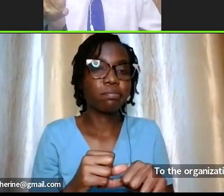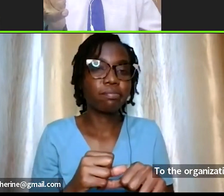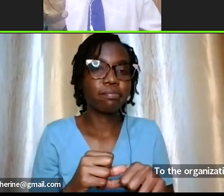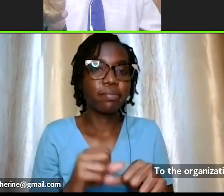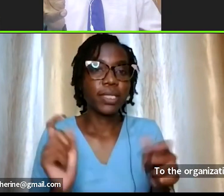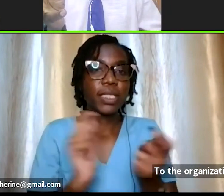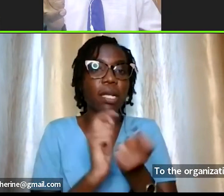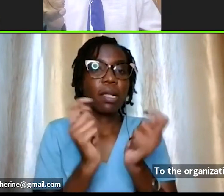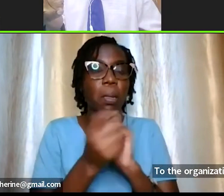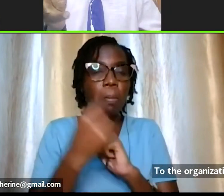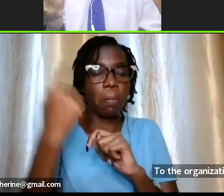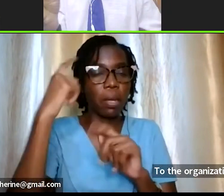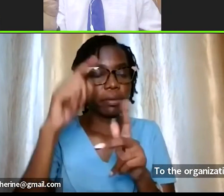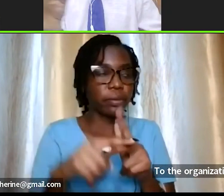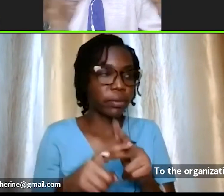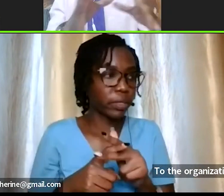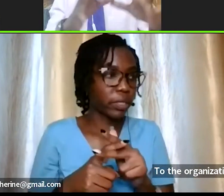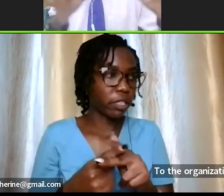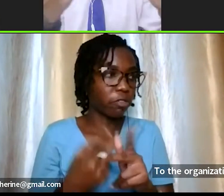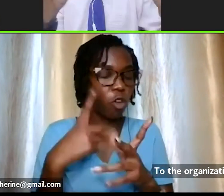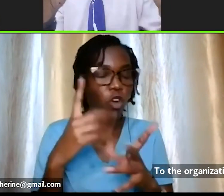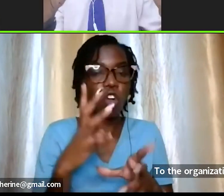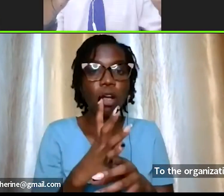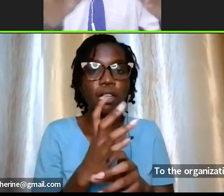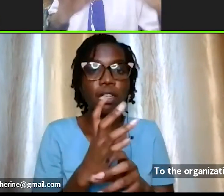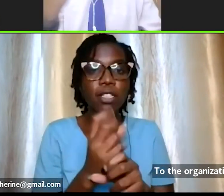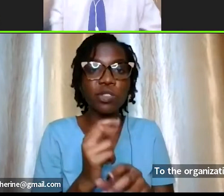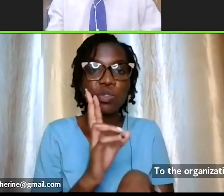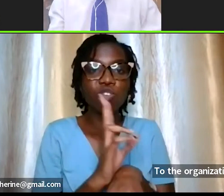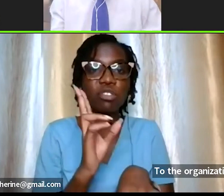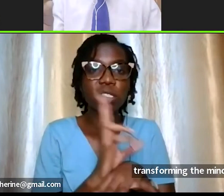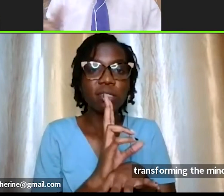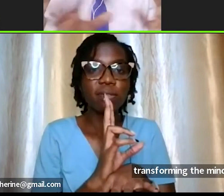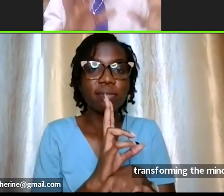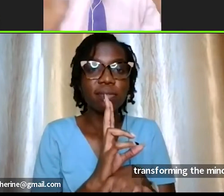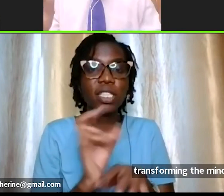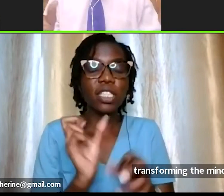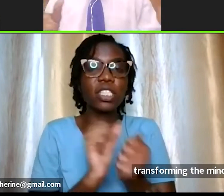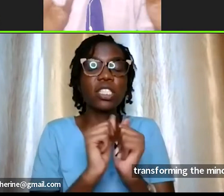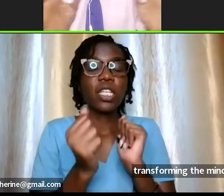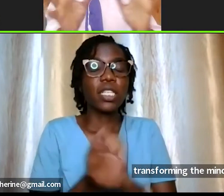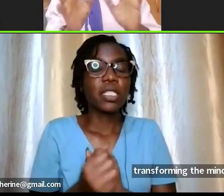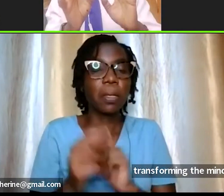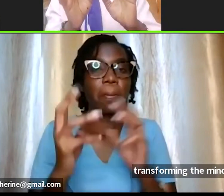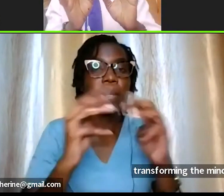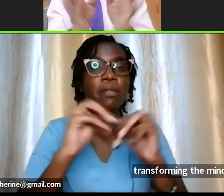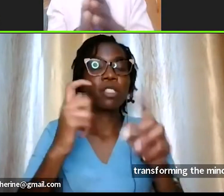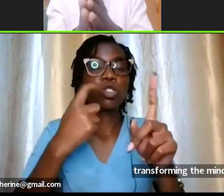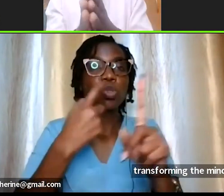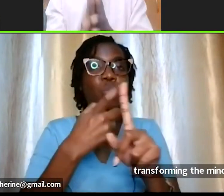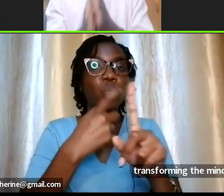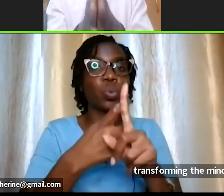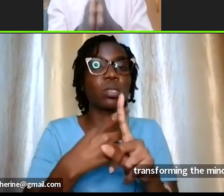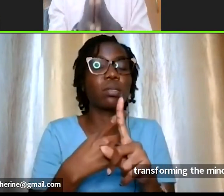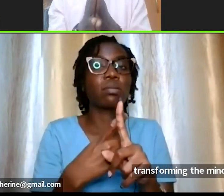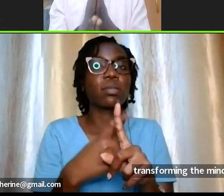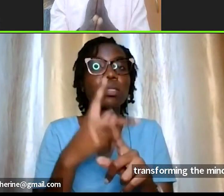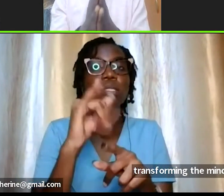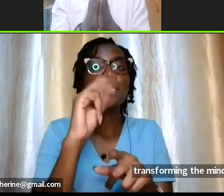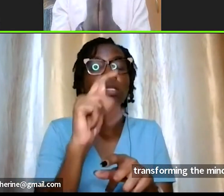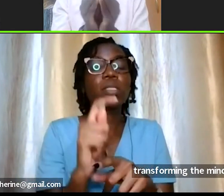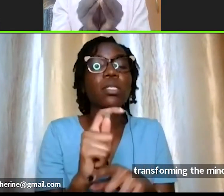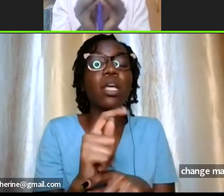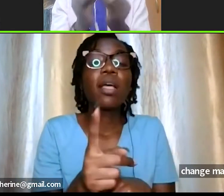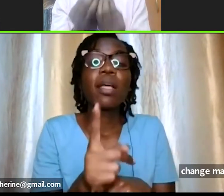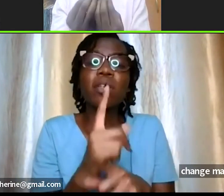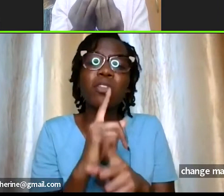transforming the mindsets of the organization using change management toolkits. Now, let's say that you